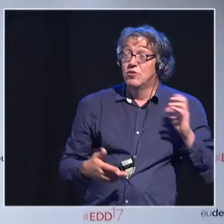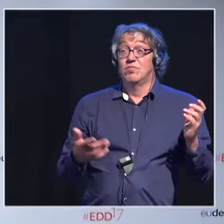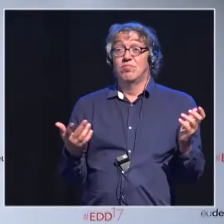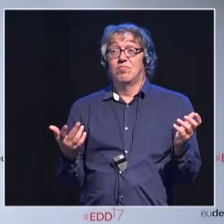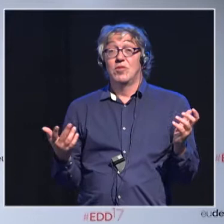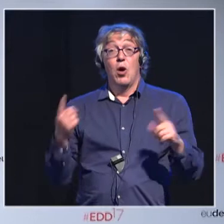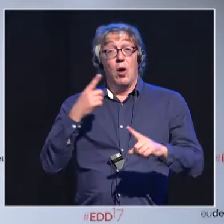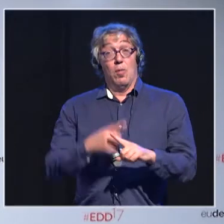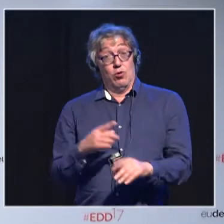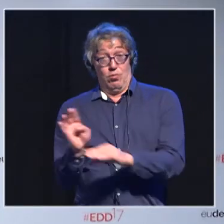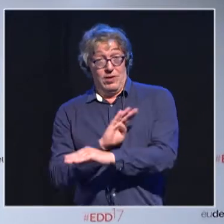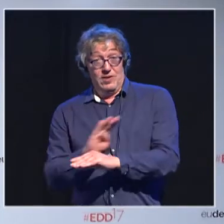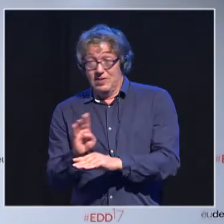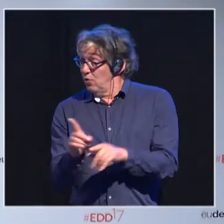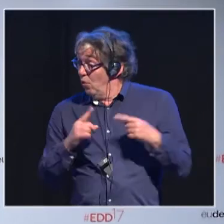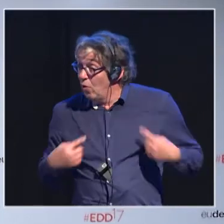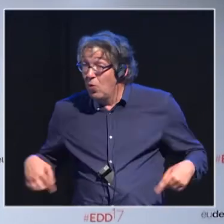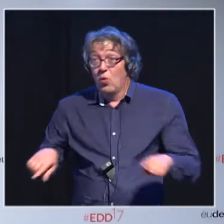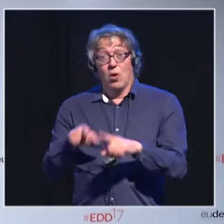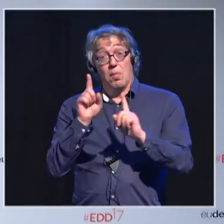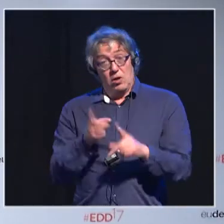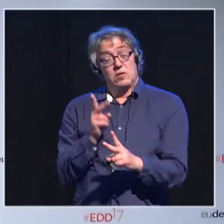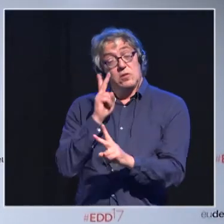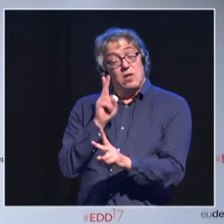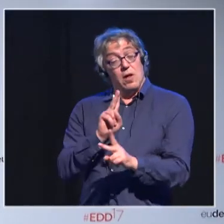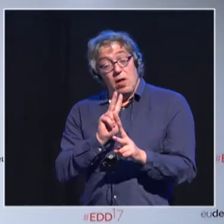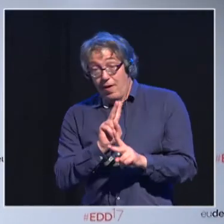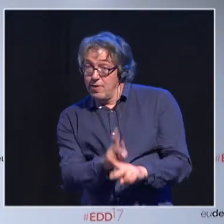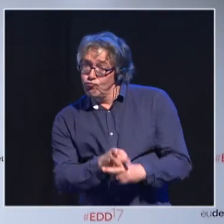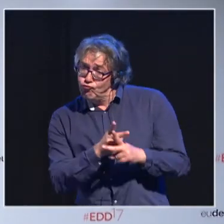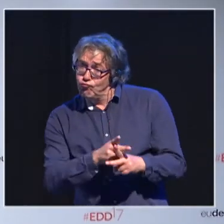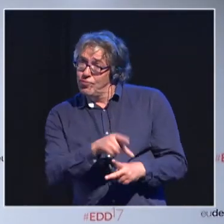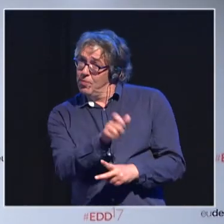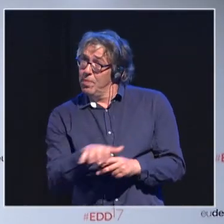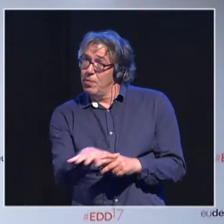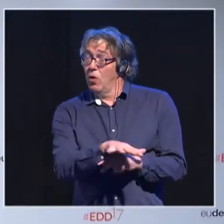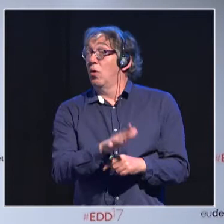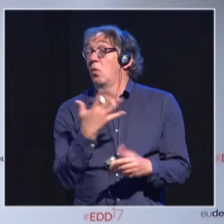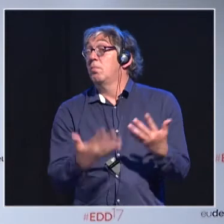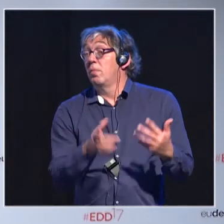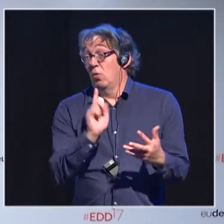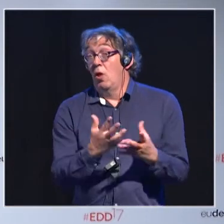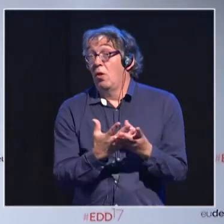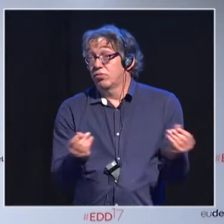also on business level, we have to take care about those people who will maybe lose their jobs. We have